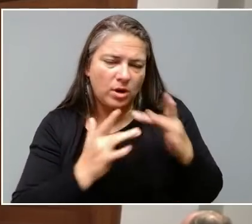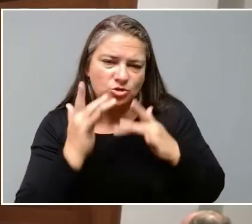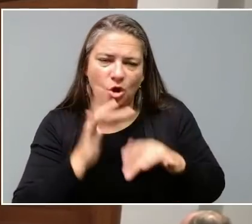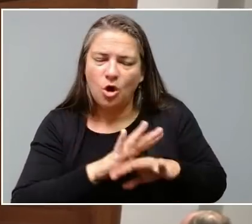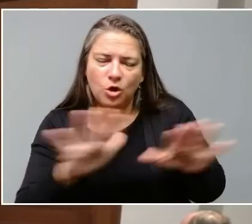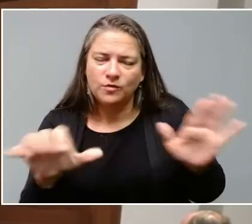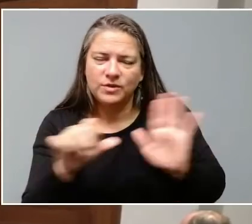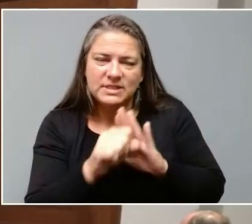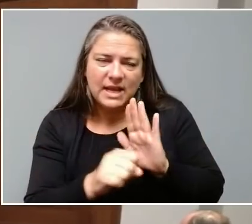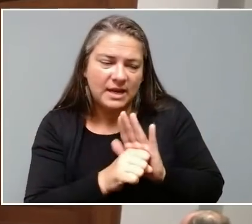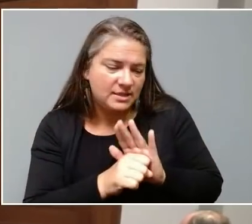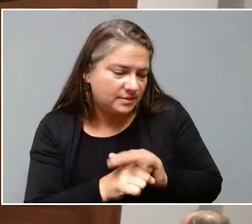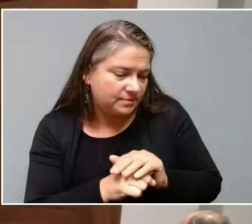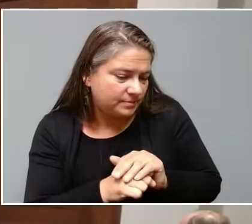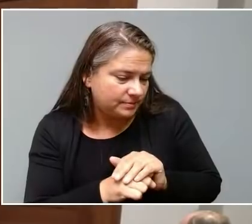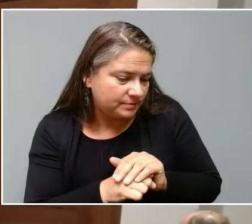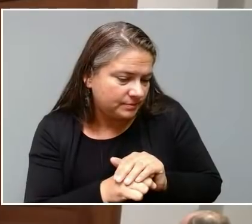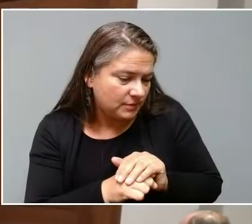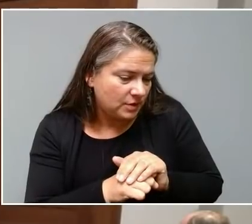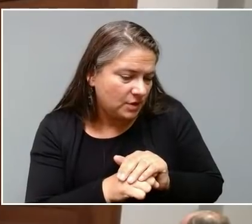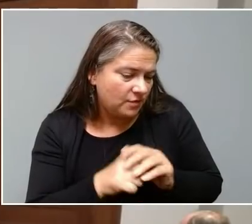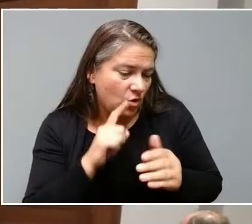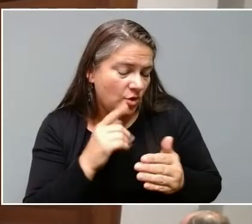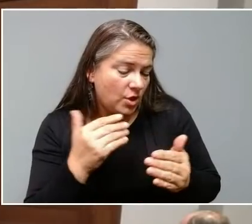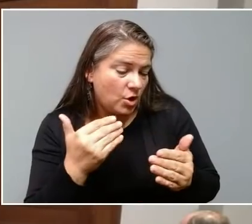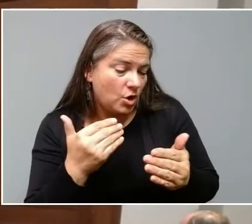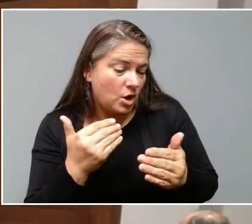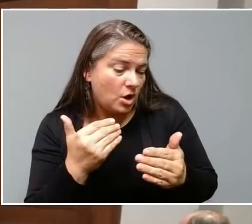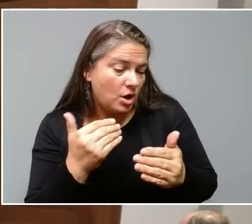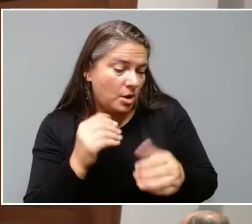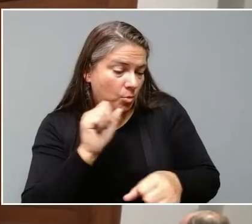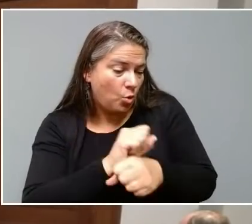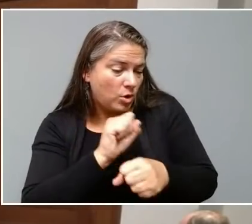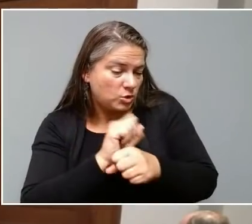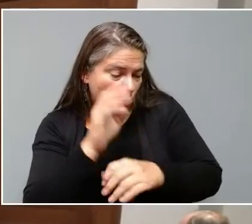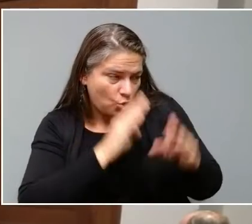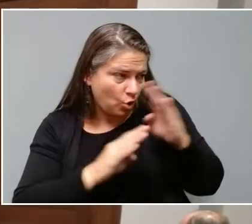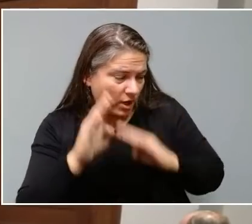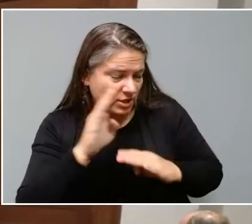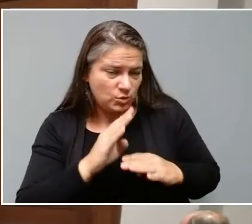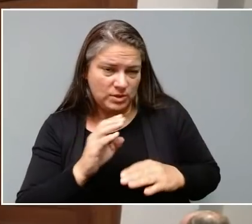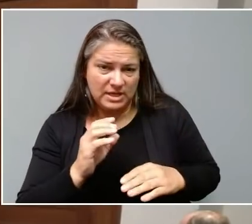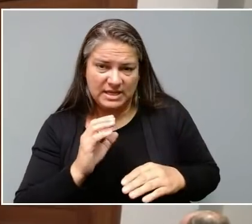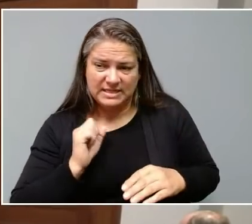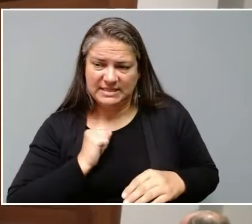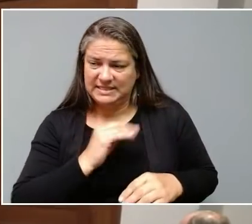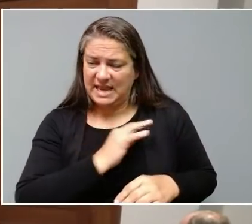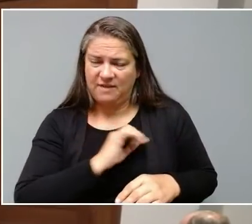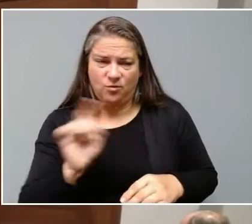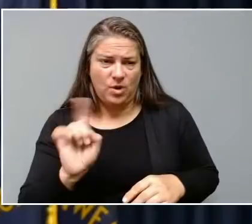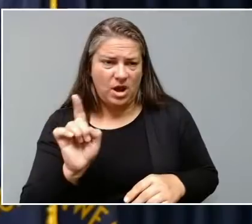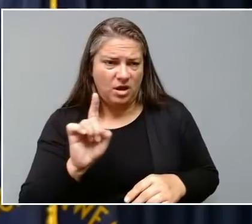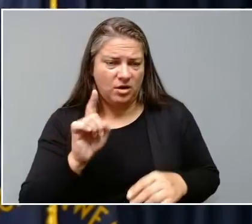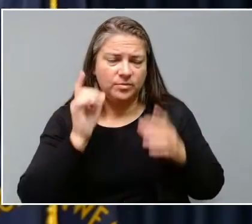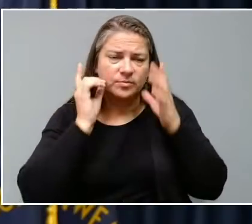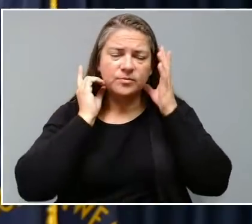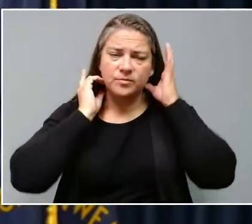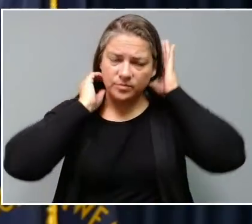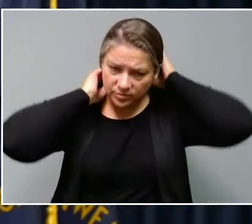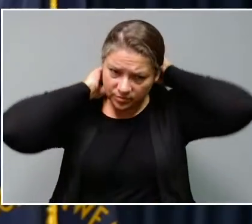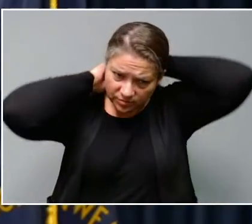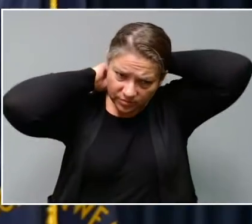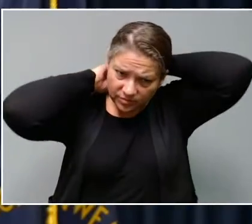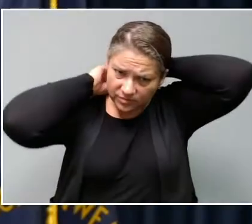are these new employers worried about being able to staff their new facilities? Well, there's certainly